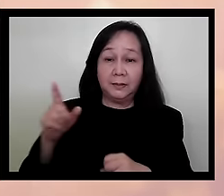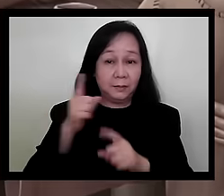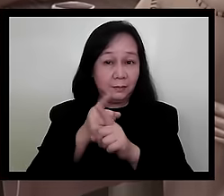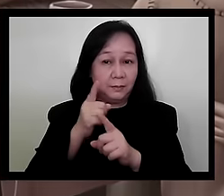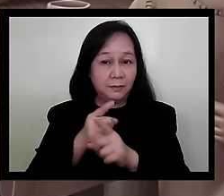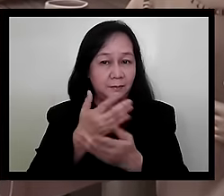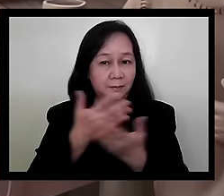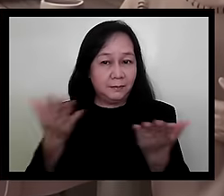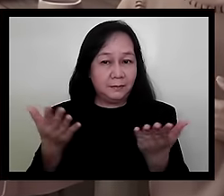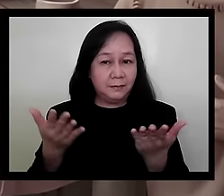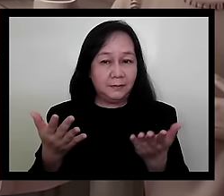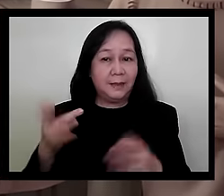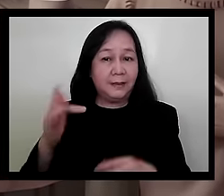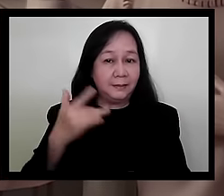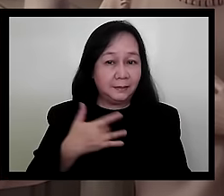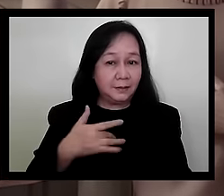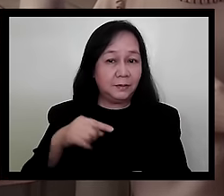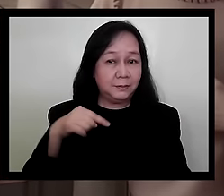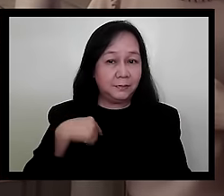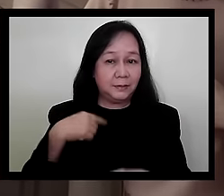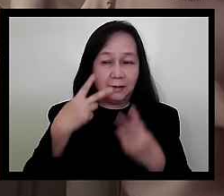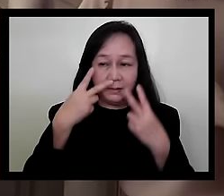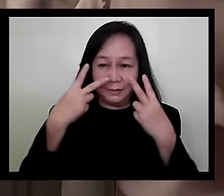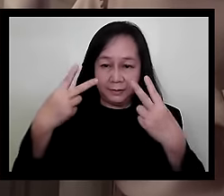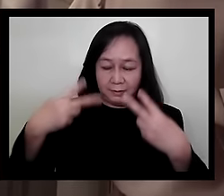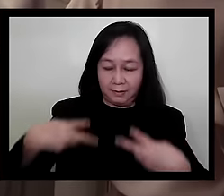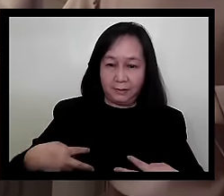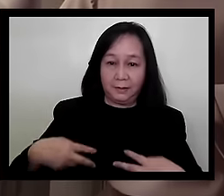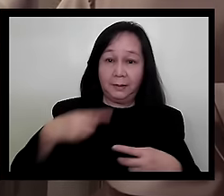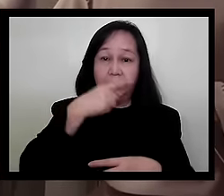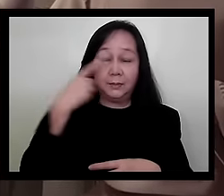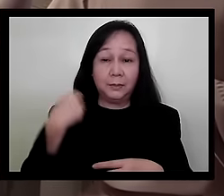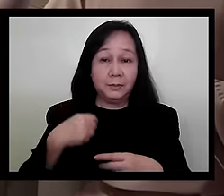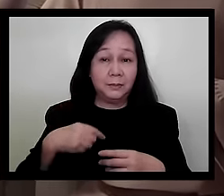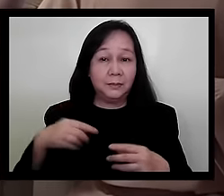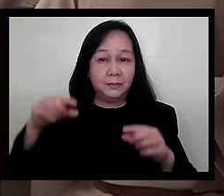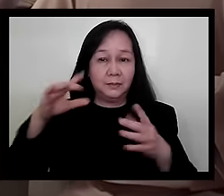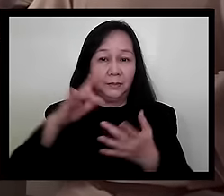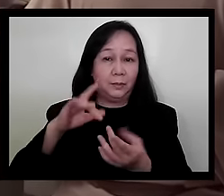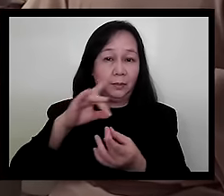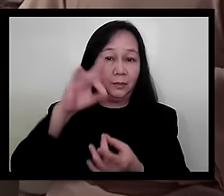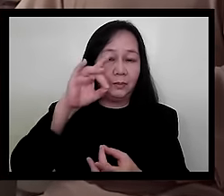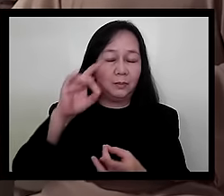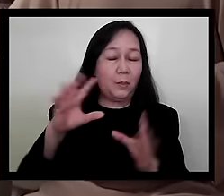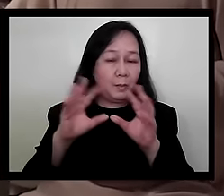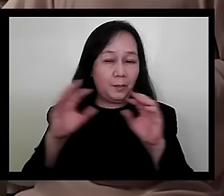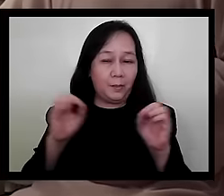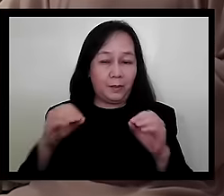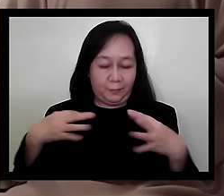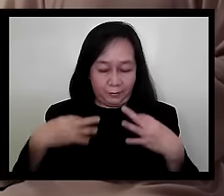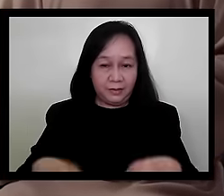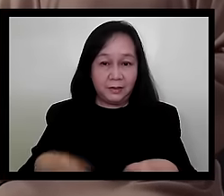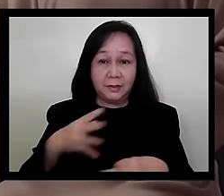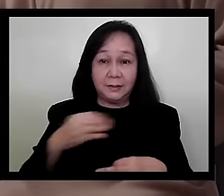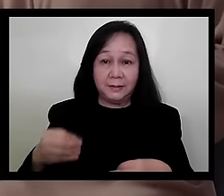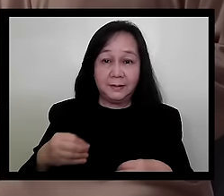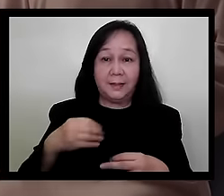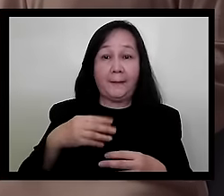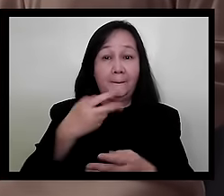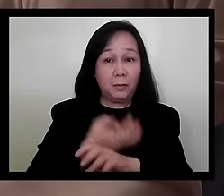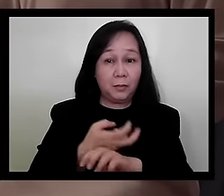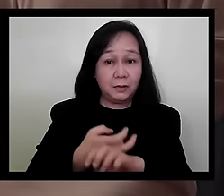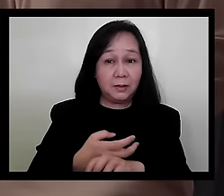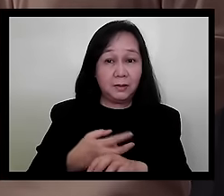them touch me and see because a ghost does not have Flesh and Bones as you can